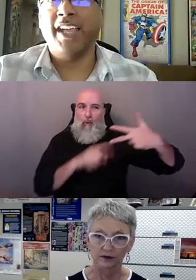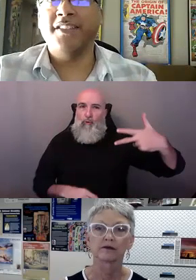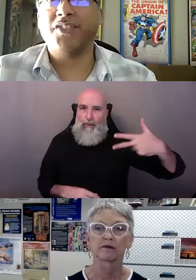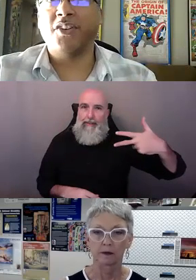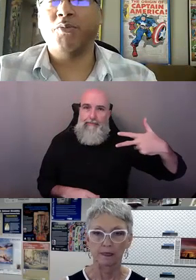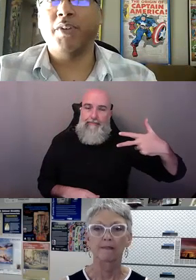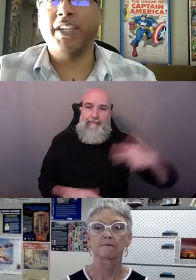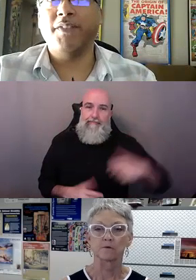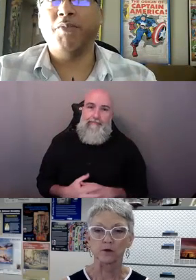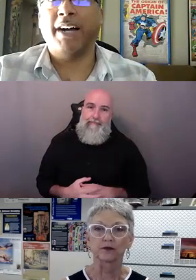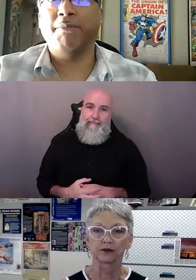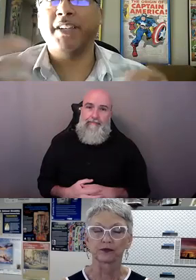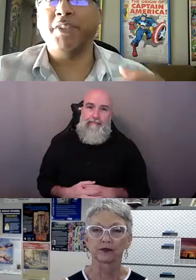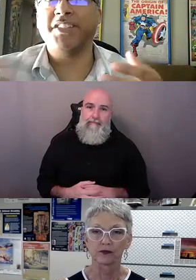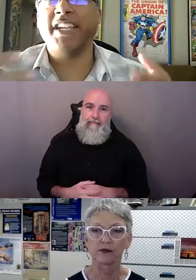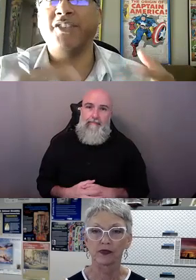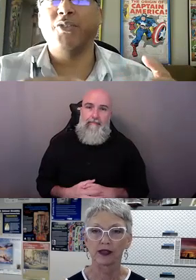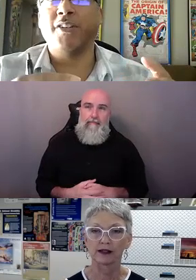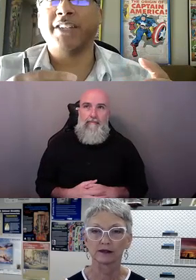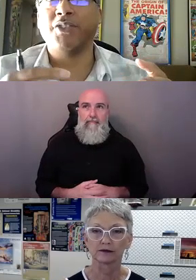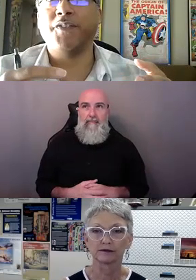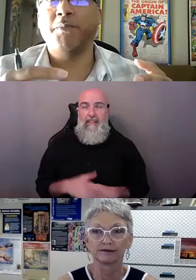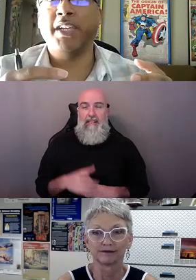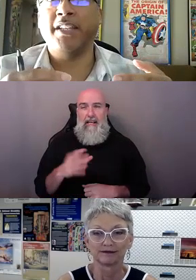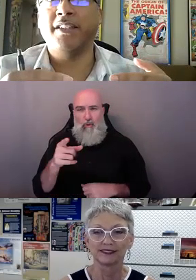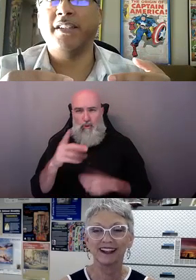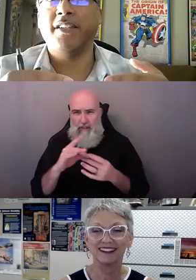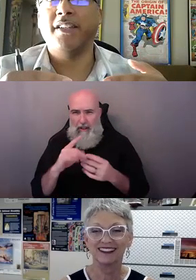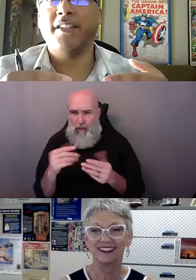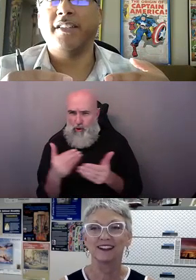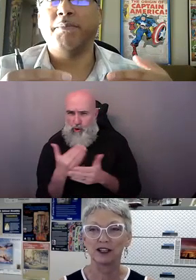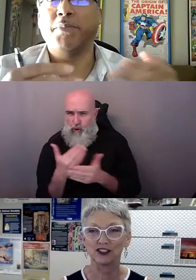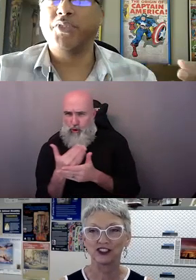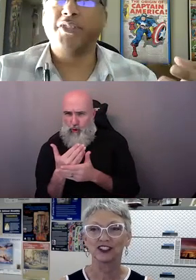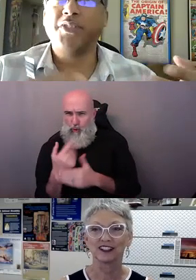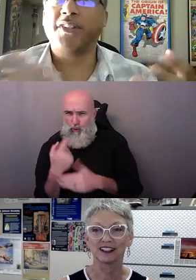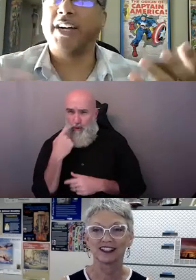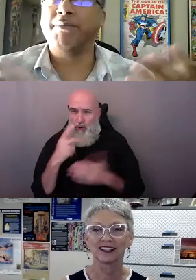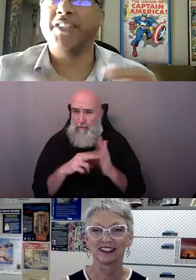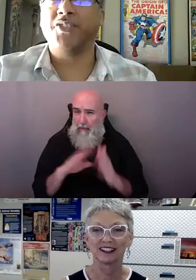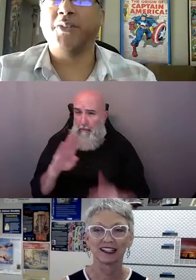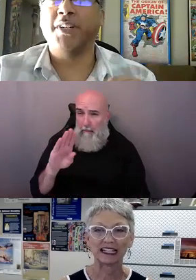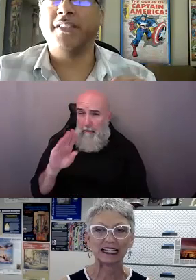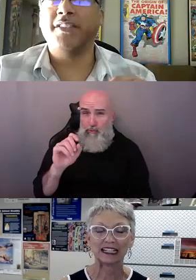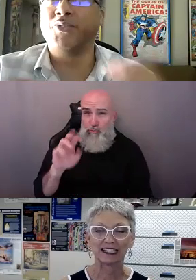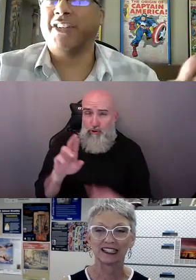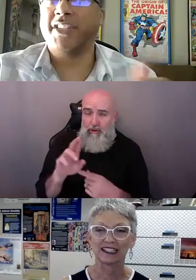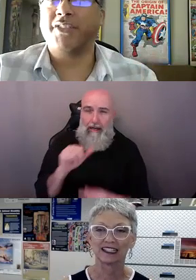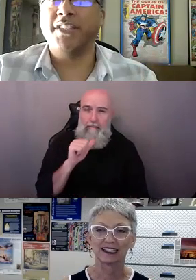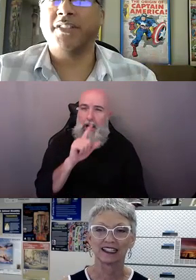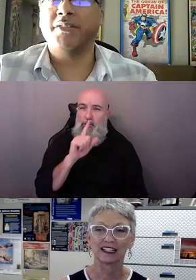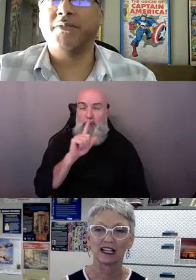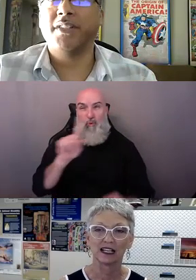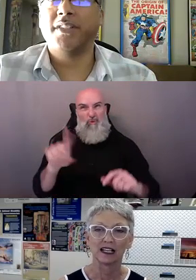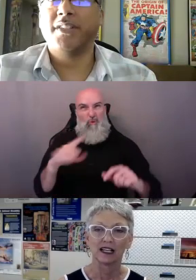And so when you say newer, I don't know if you mean I'm not sure. boosters, or I'm not sure, but there's really only